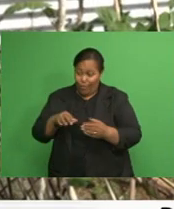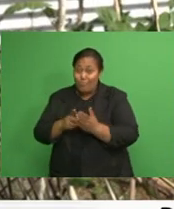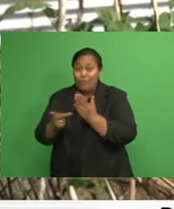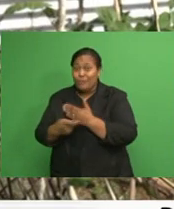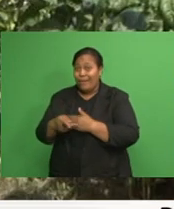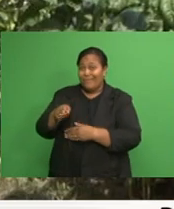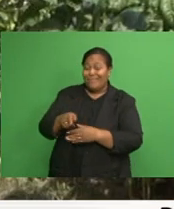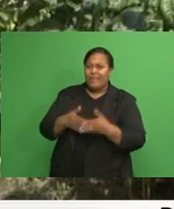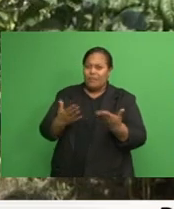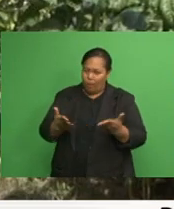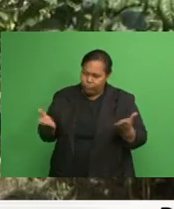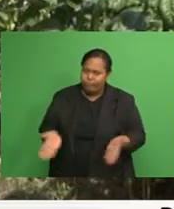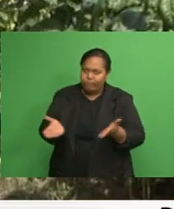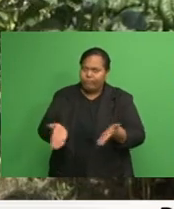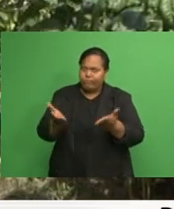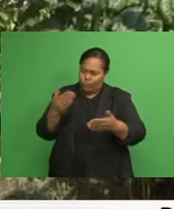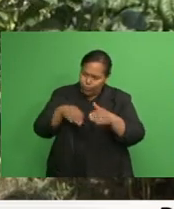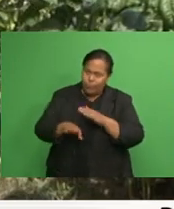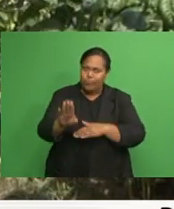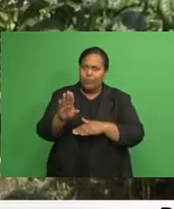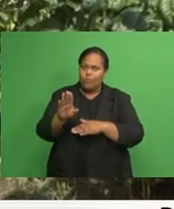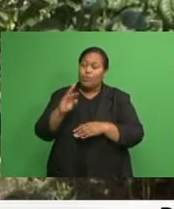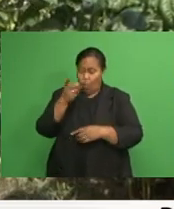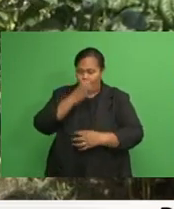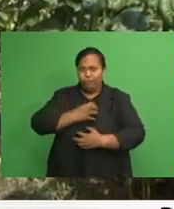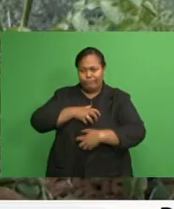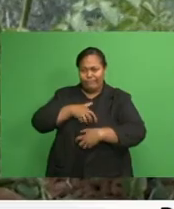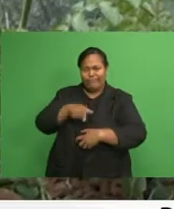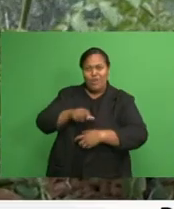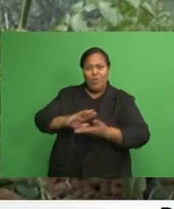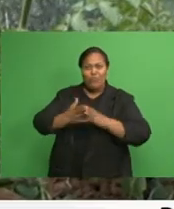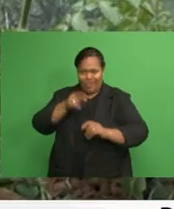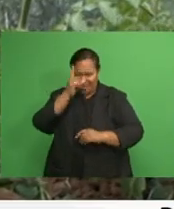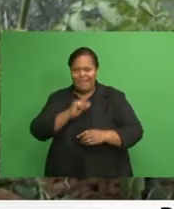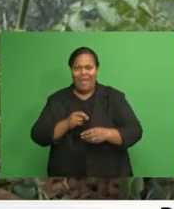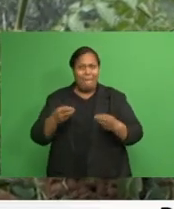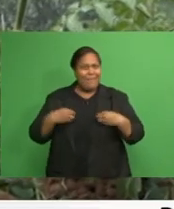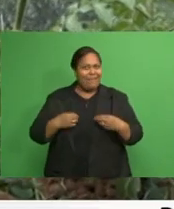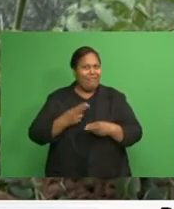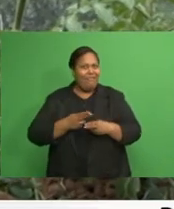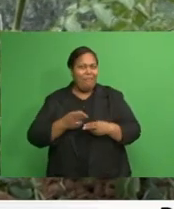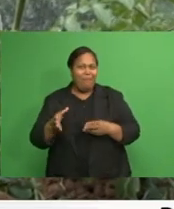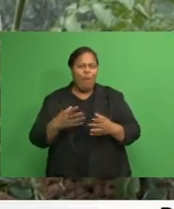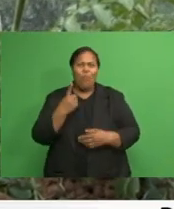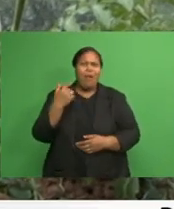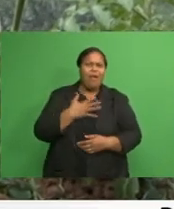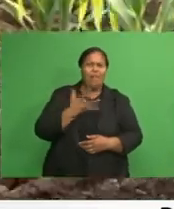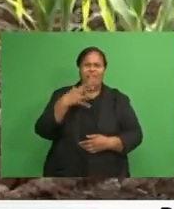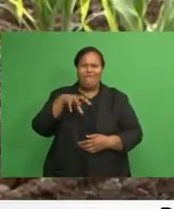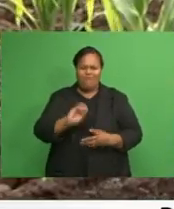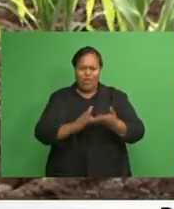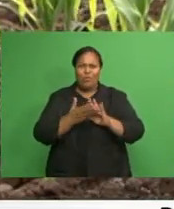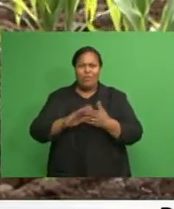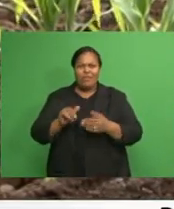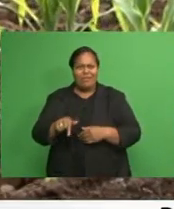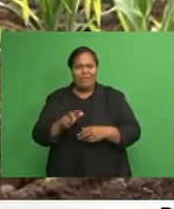improve resilience and adaptive capacities of communities and subsistence farmers in 150 drought-affected communities